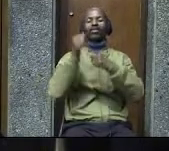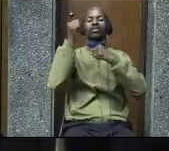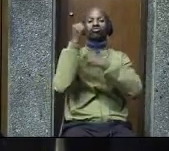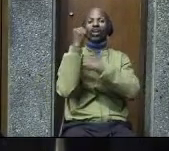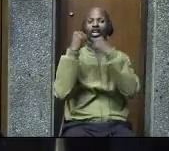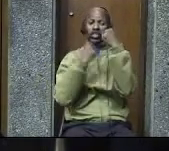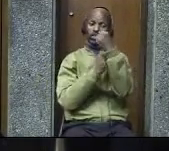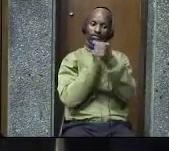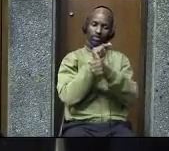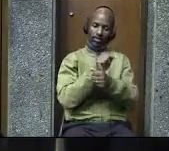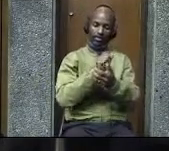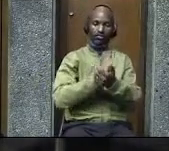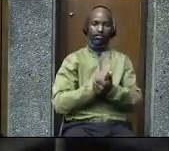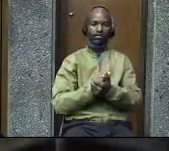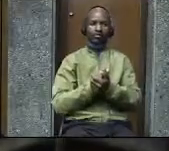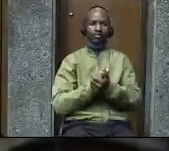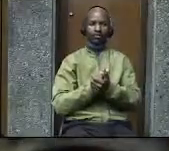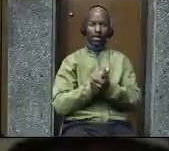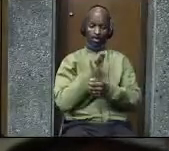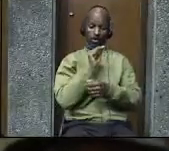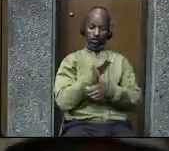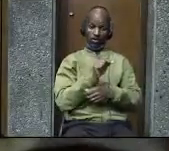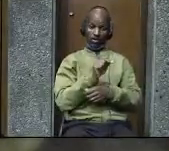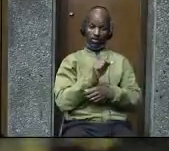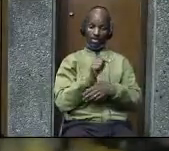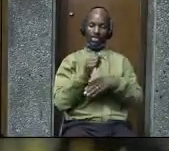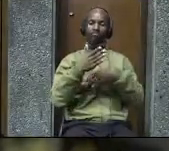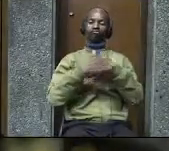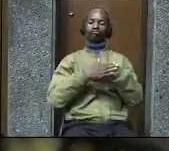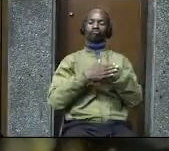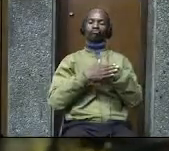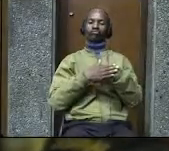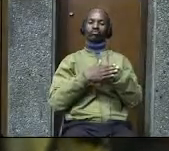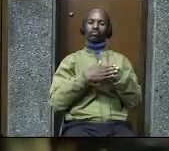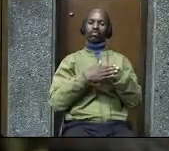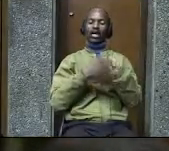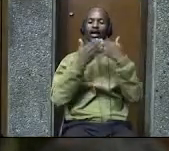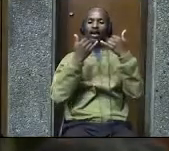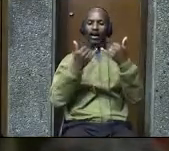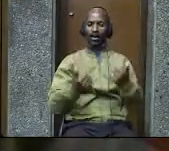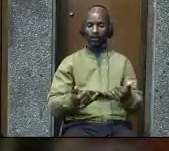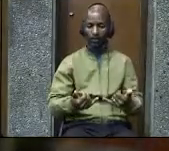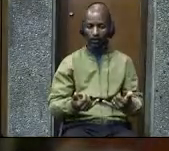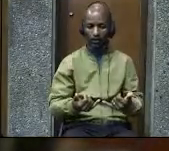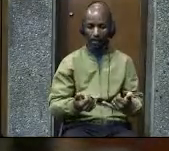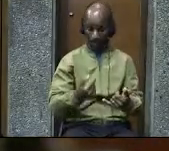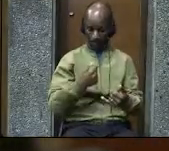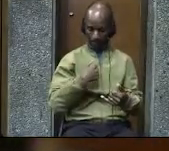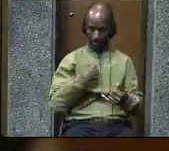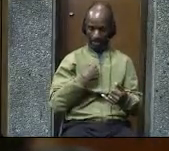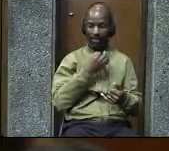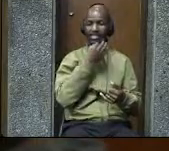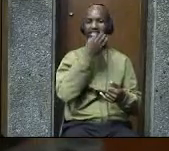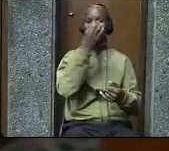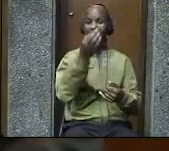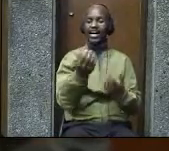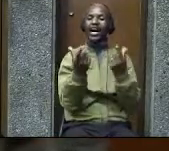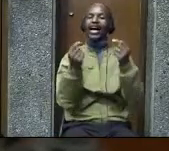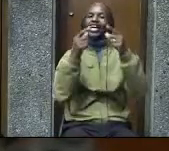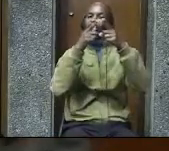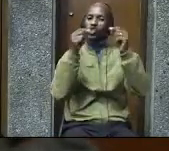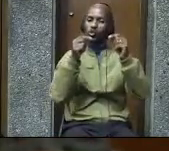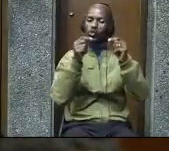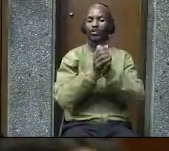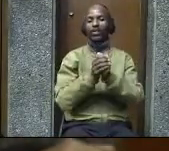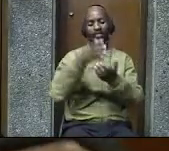during those lockdown. So As I said, I've done the